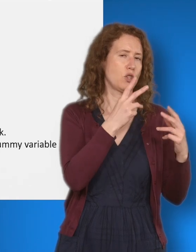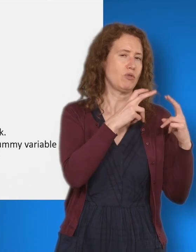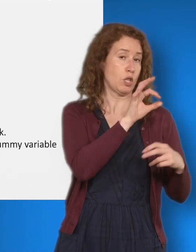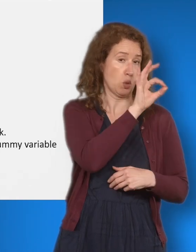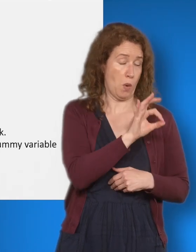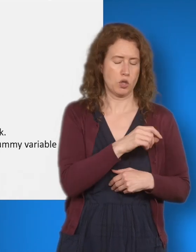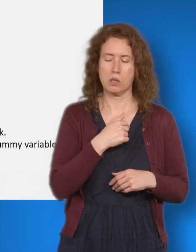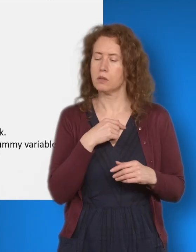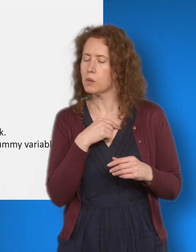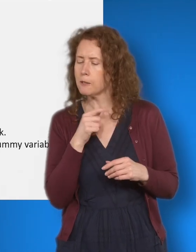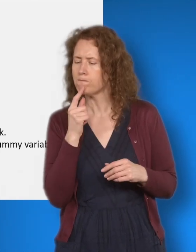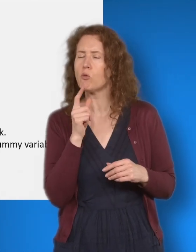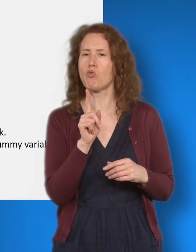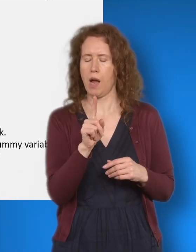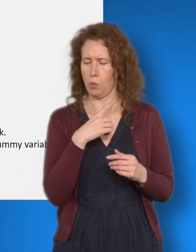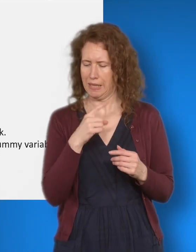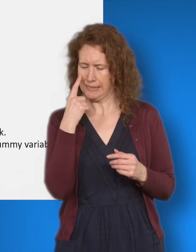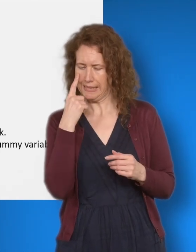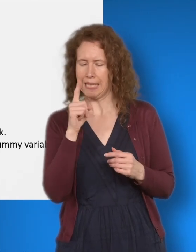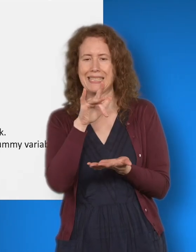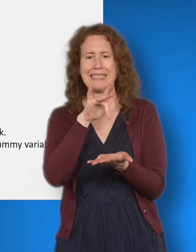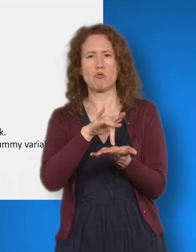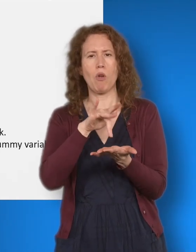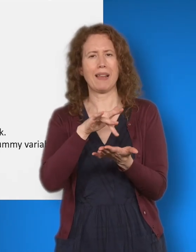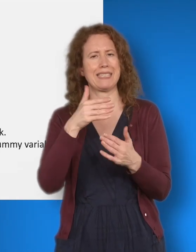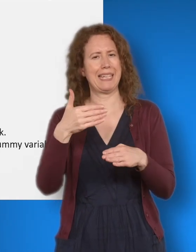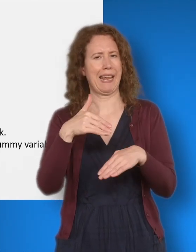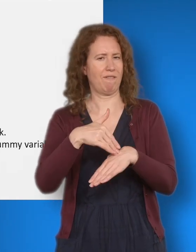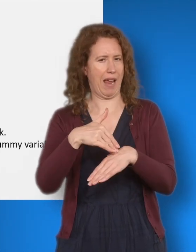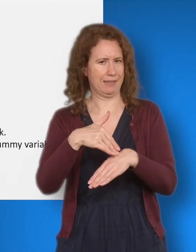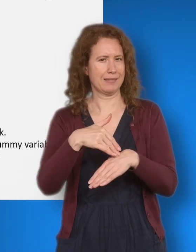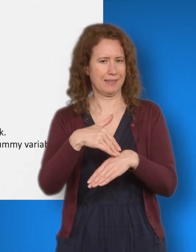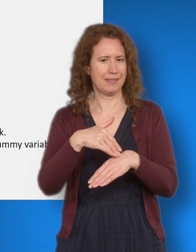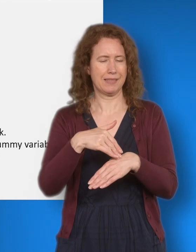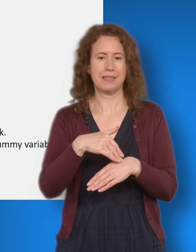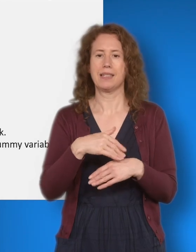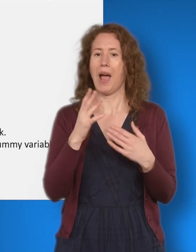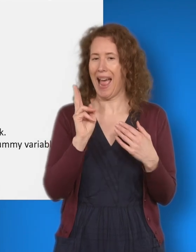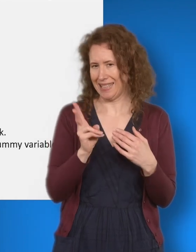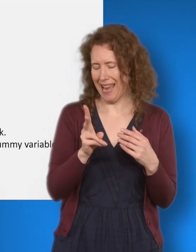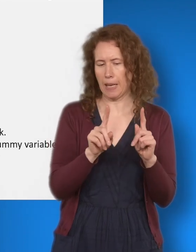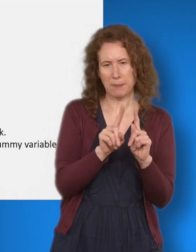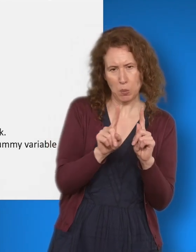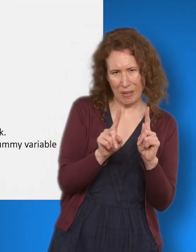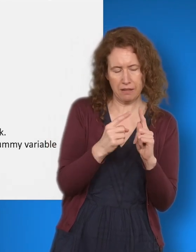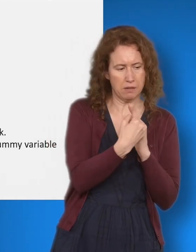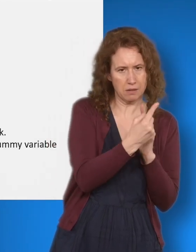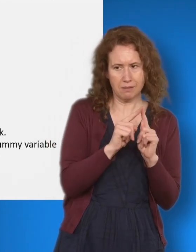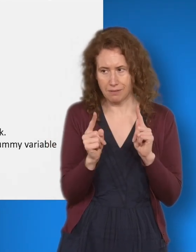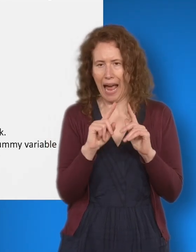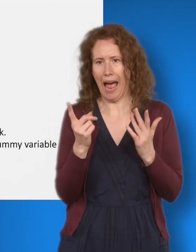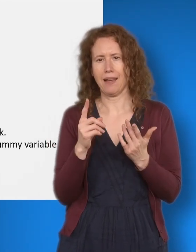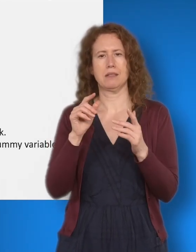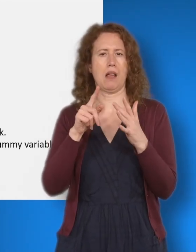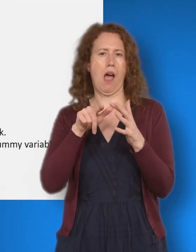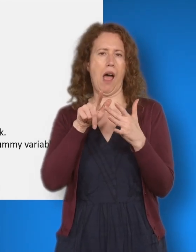we specified a number of centrality effects in the model. So we can make term between this, excuse me,